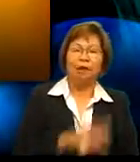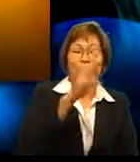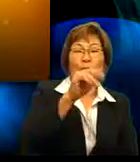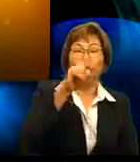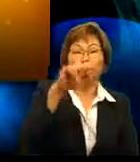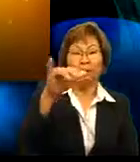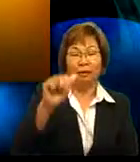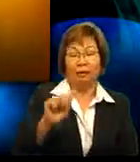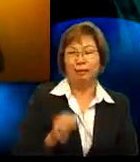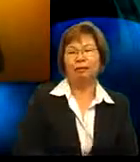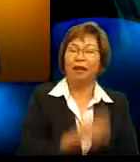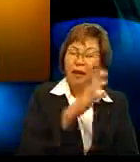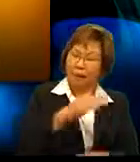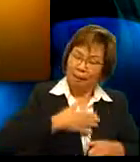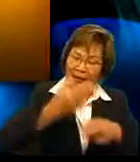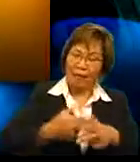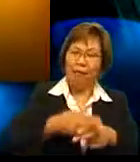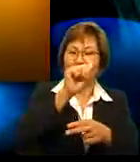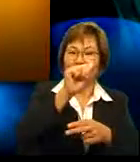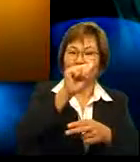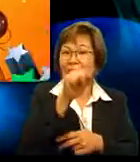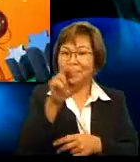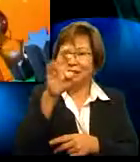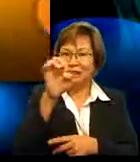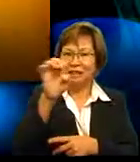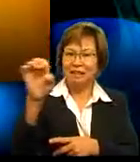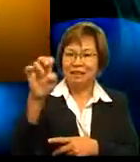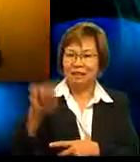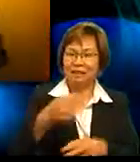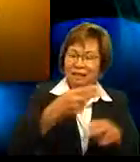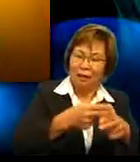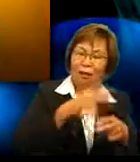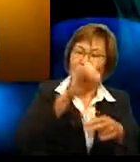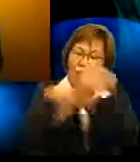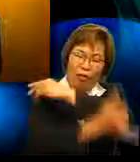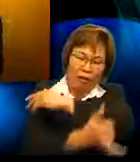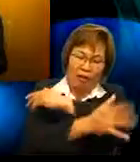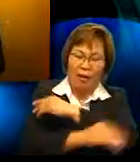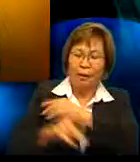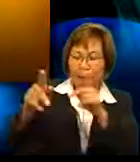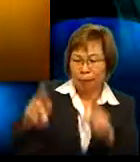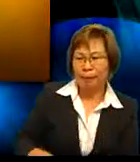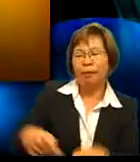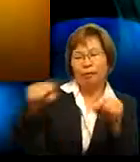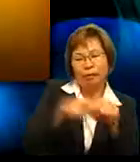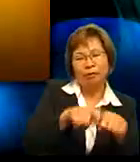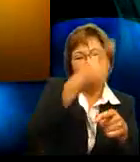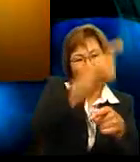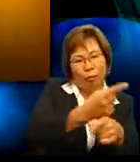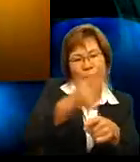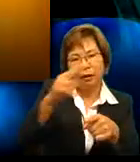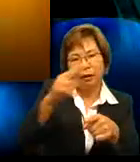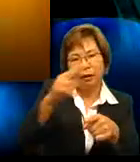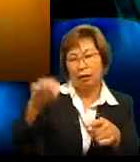Muna, and my name, Azrin. The names of countries and their people are also proper